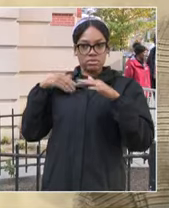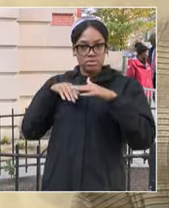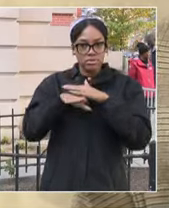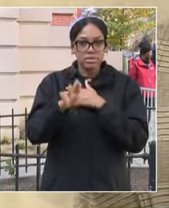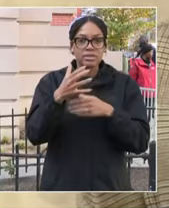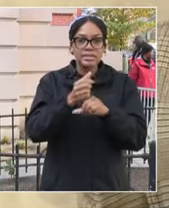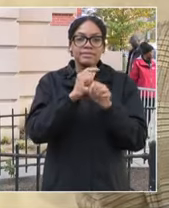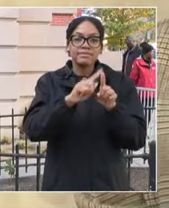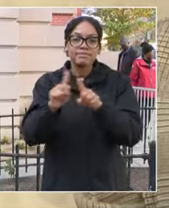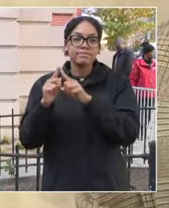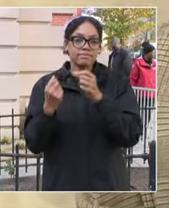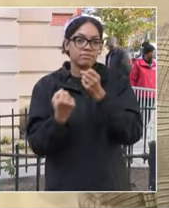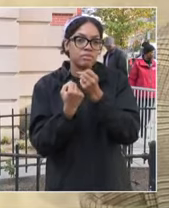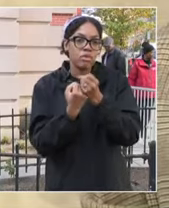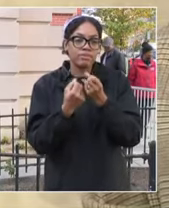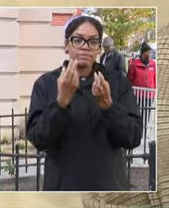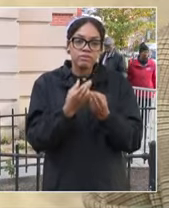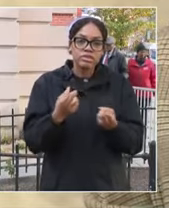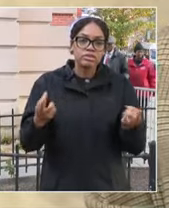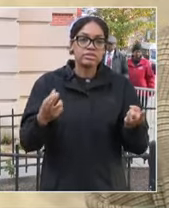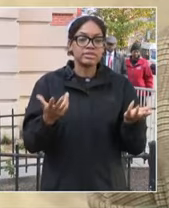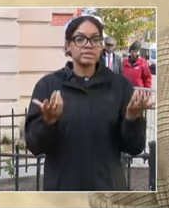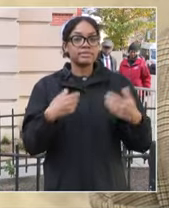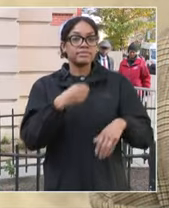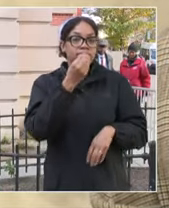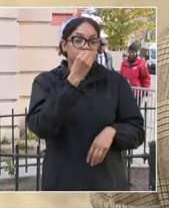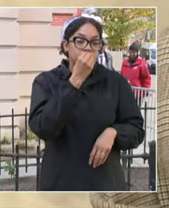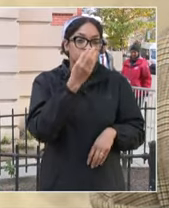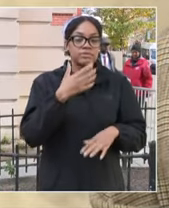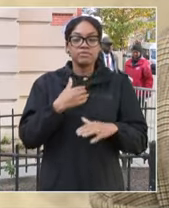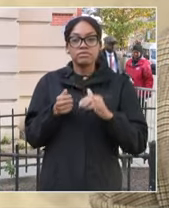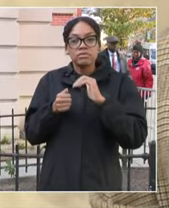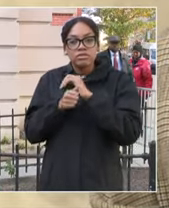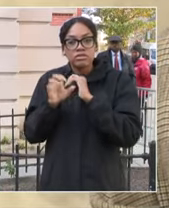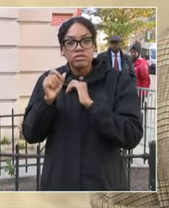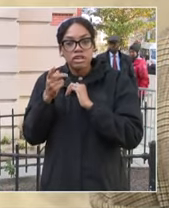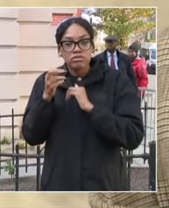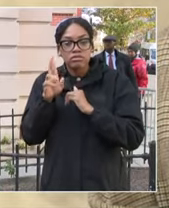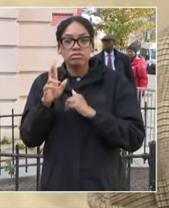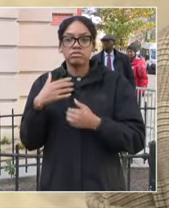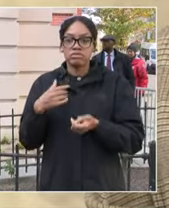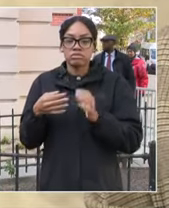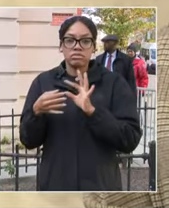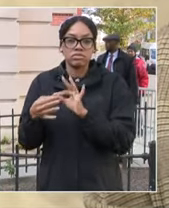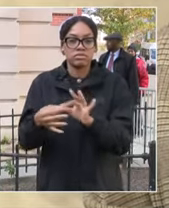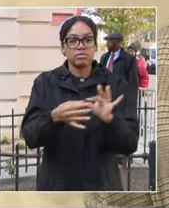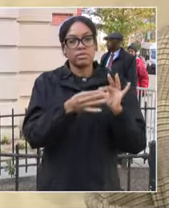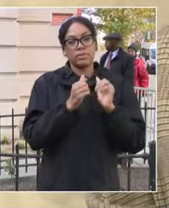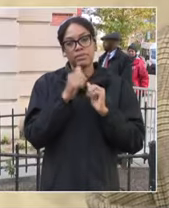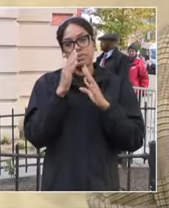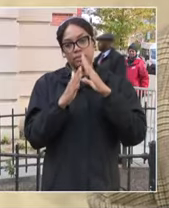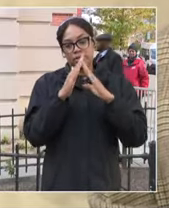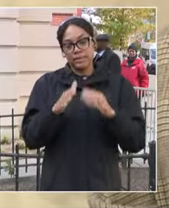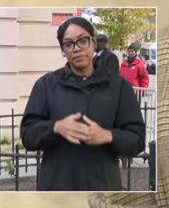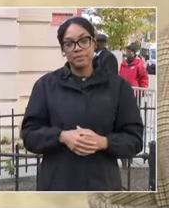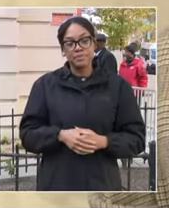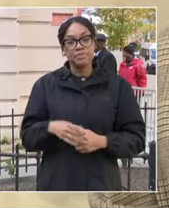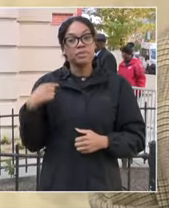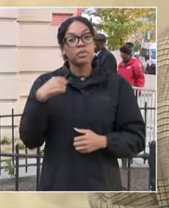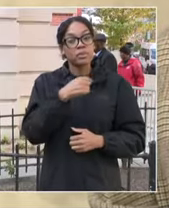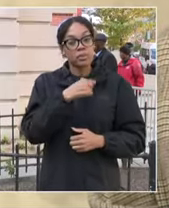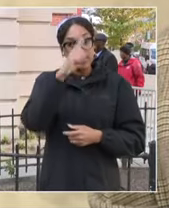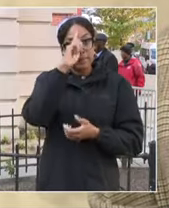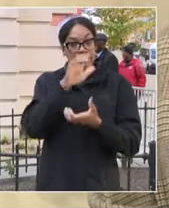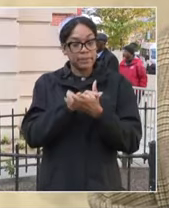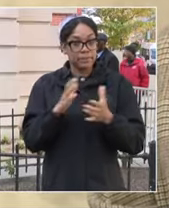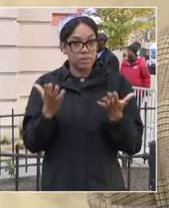housing connections, and most importantly, a community that sees and values them. We operate under a housing-first model because we believe